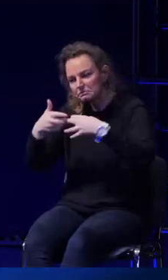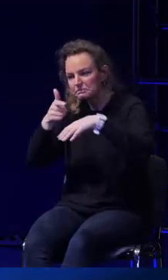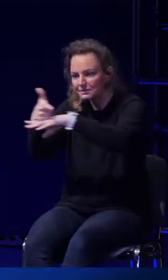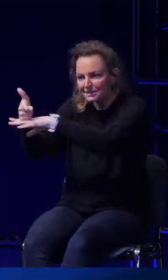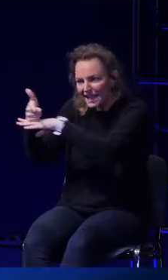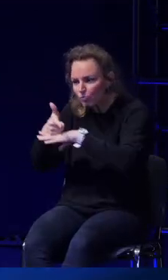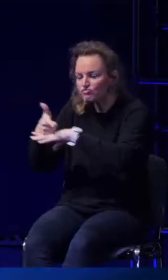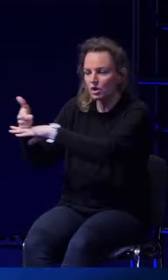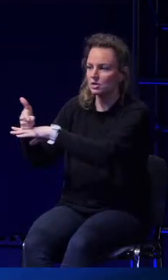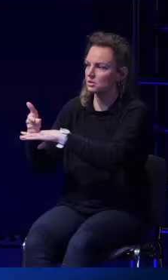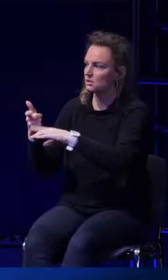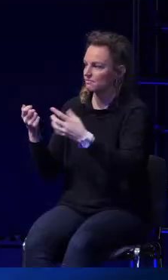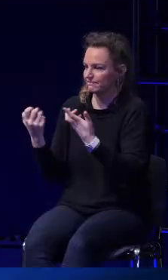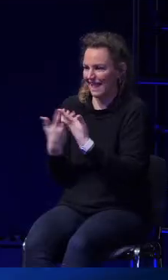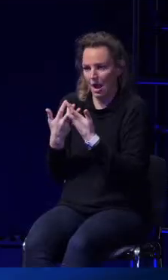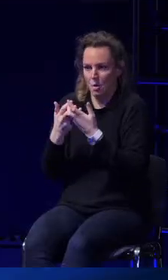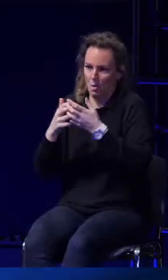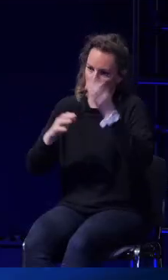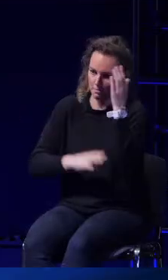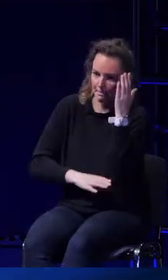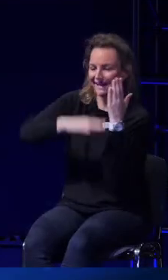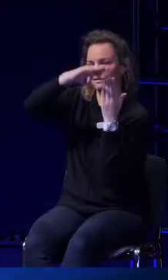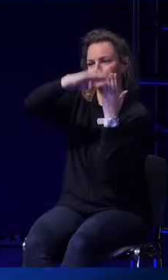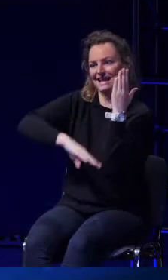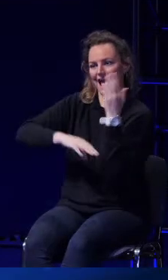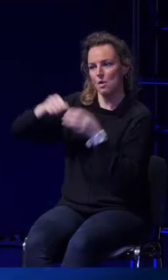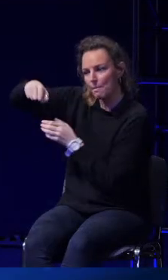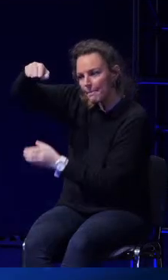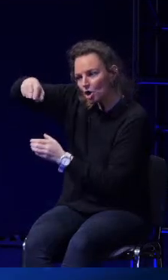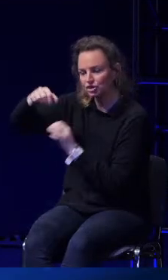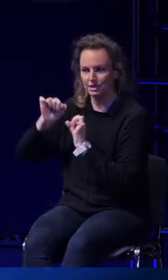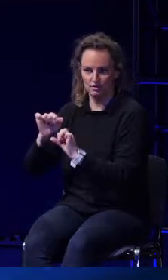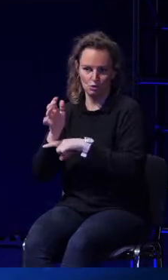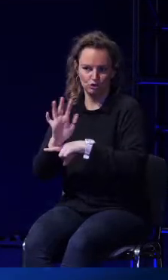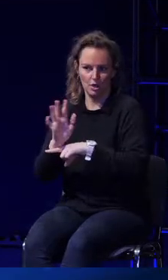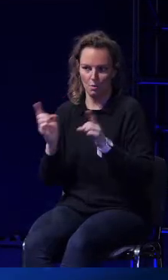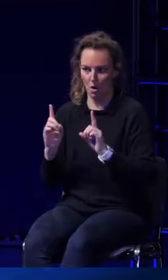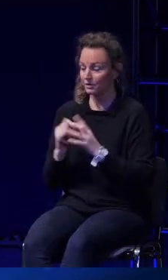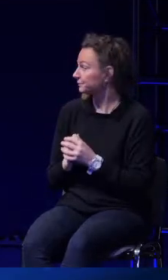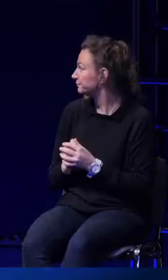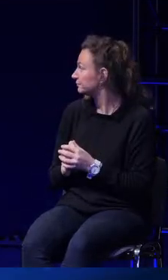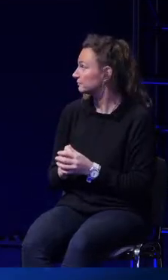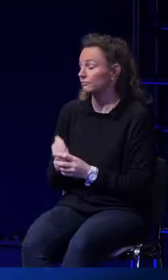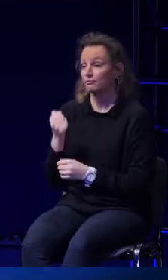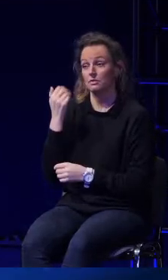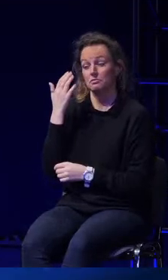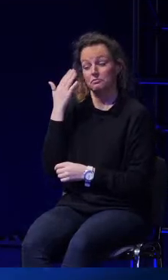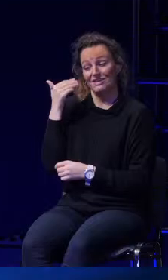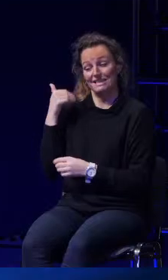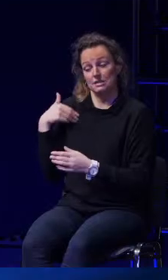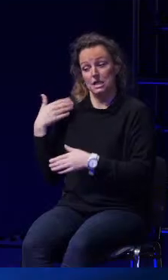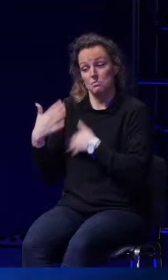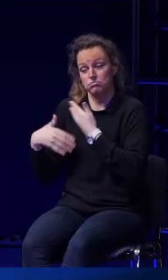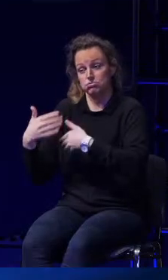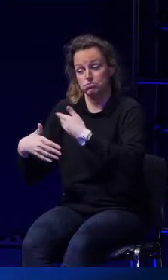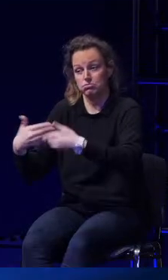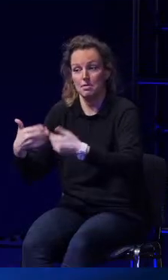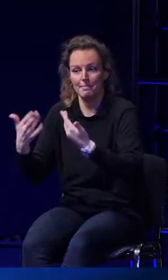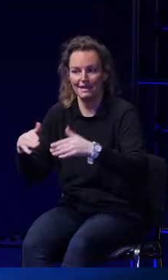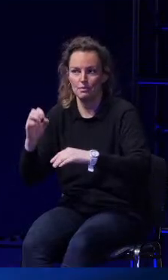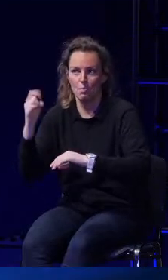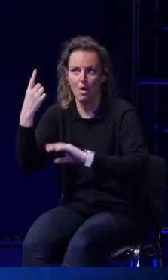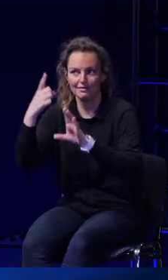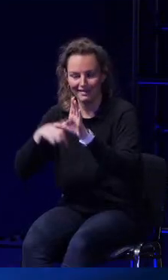scale of a show was it? Can you jump into that? Sure. We're just coming to the end of, well, for me, about a year working on